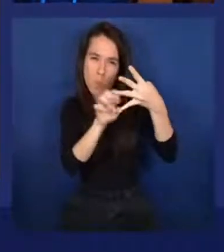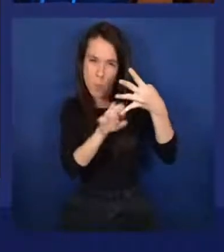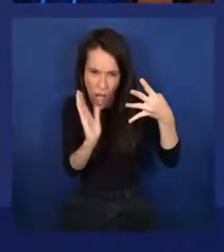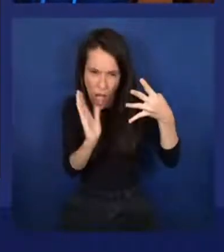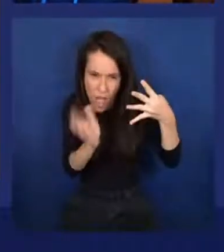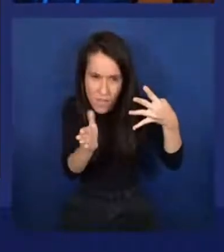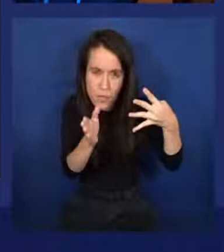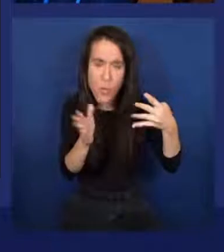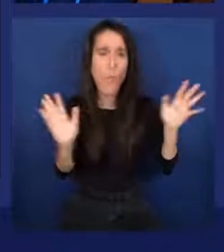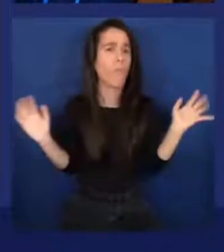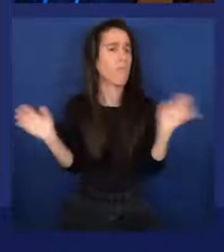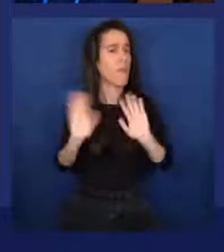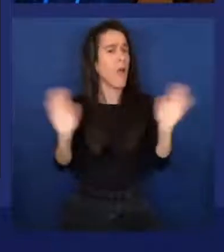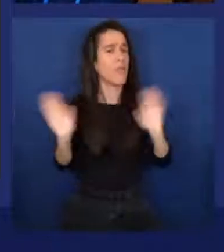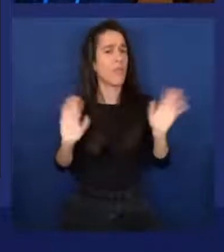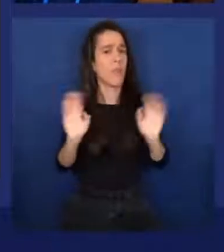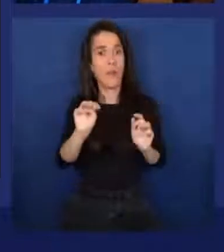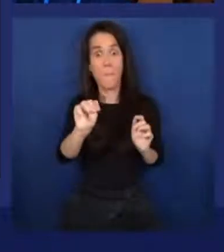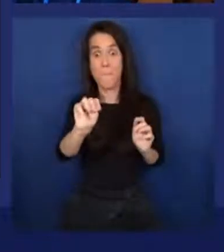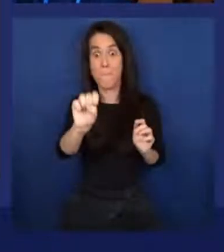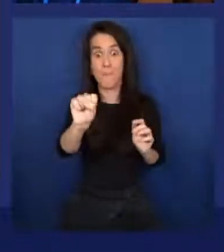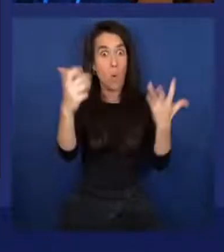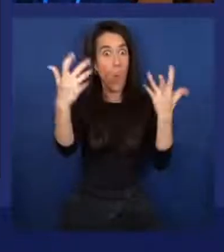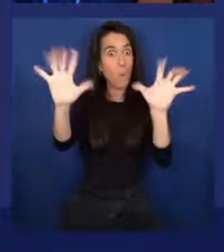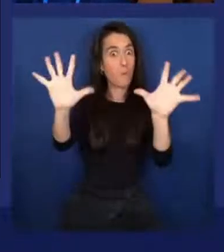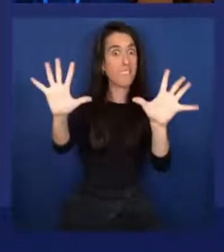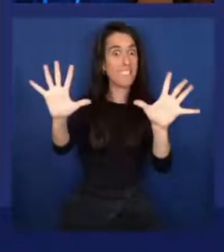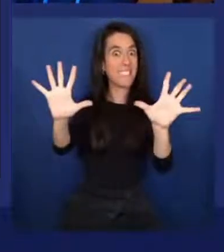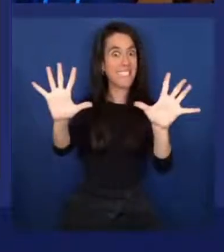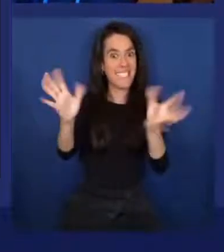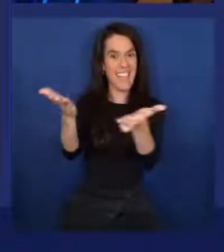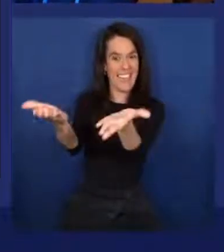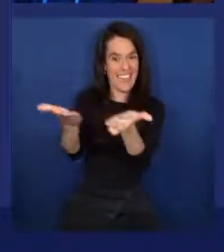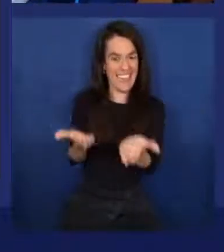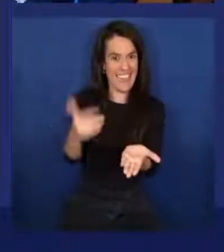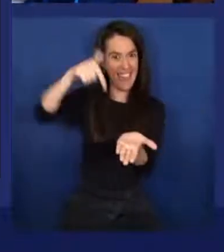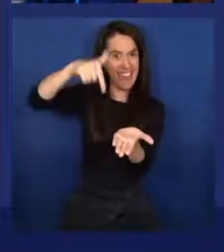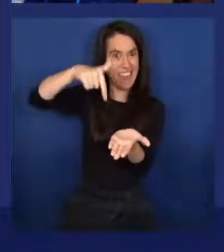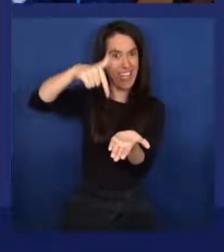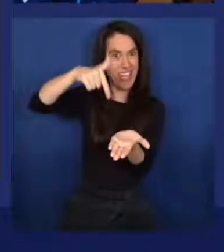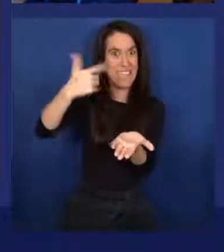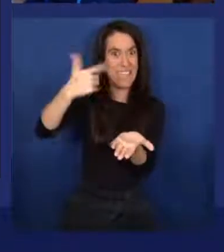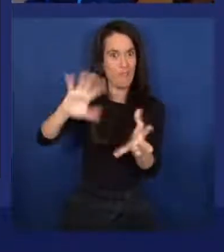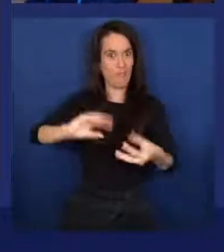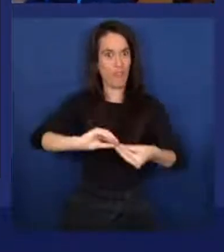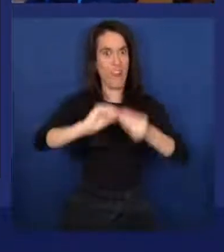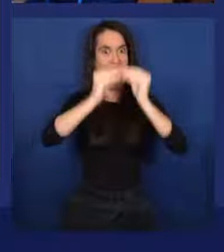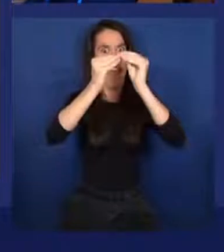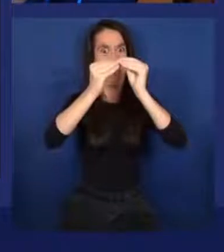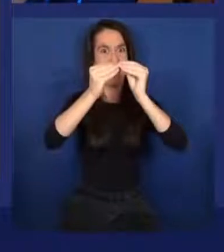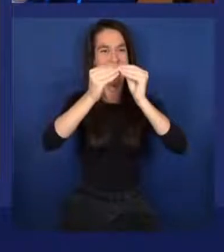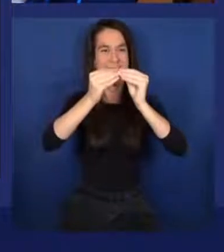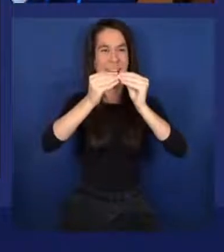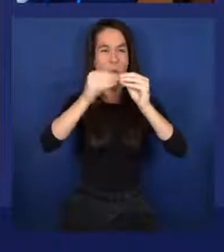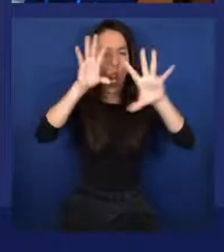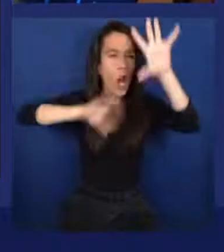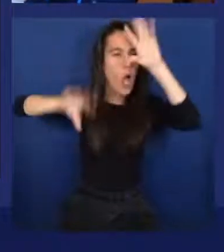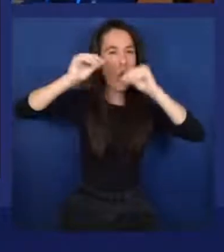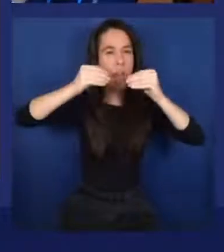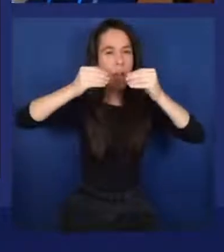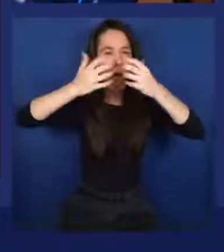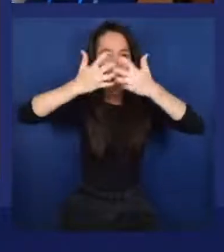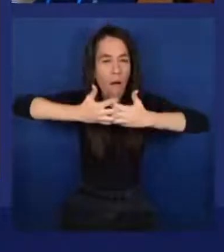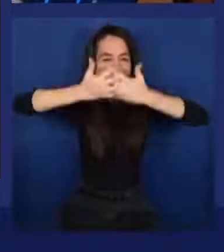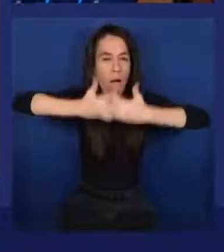all. Microsoft have done it already for you. Because they already created a deep learning model, and you